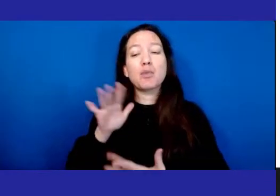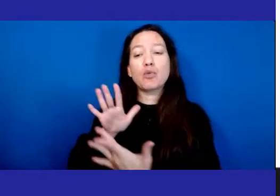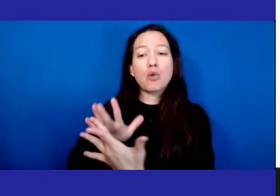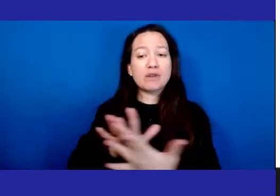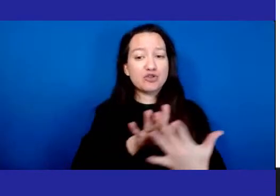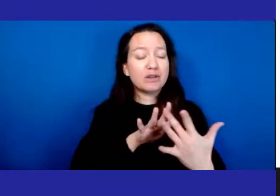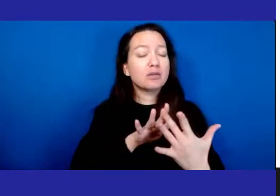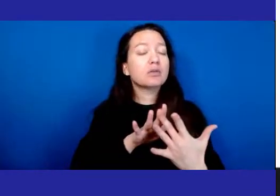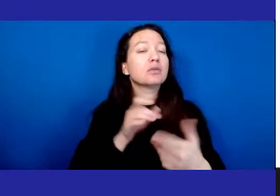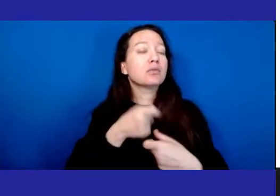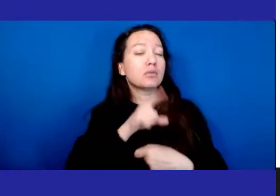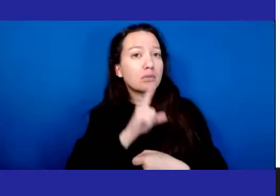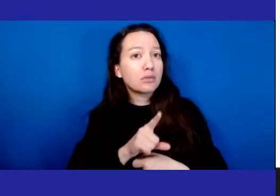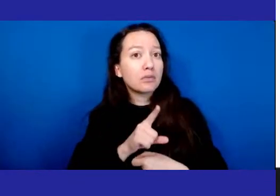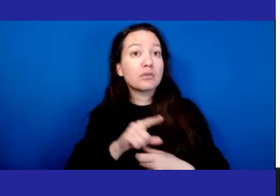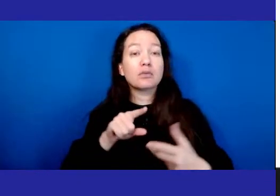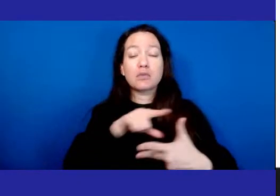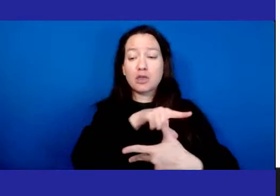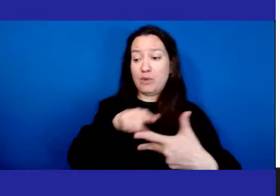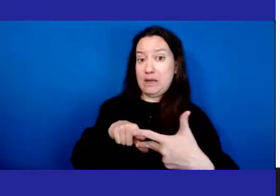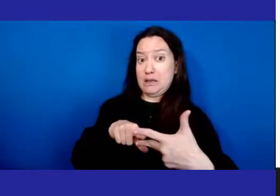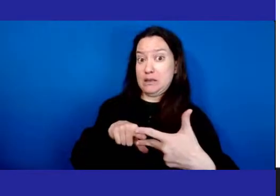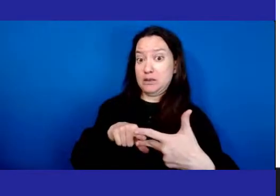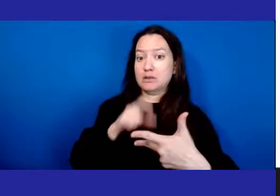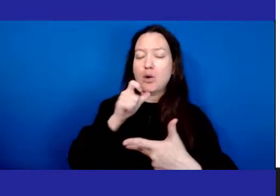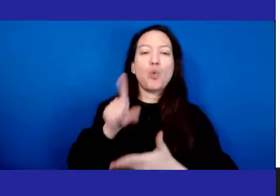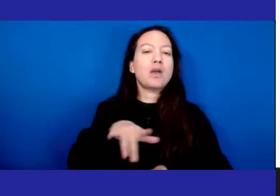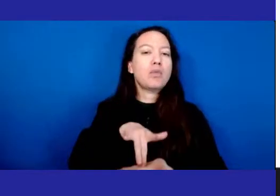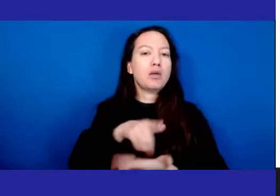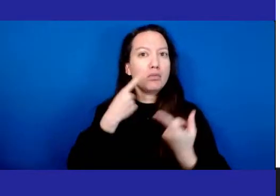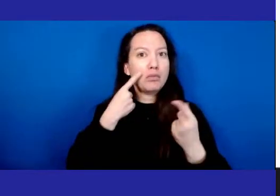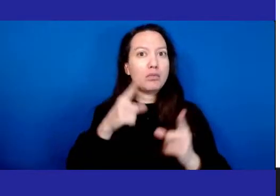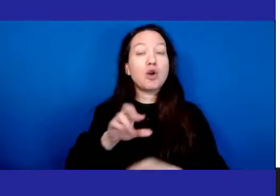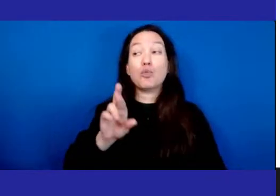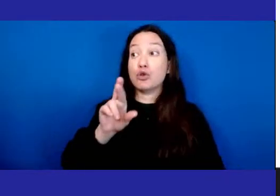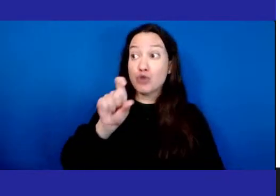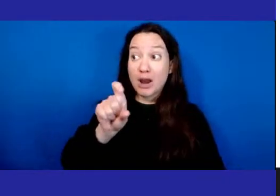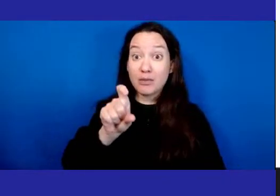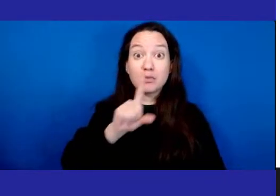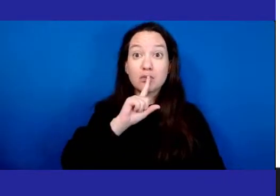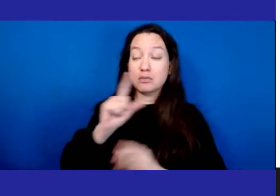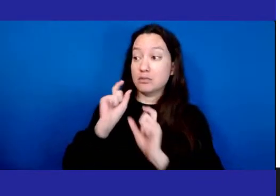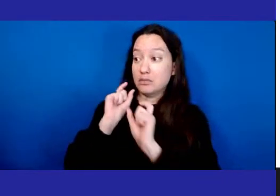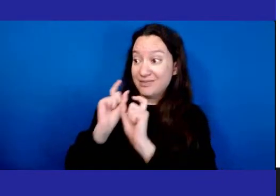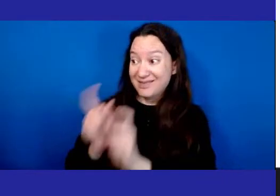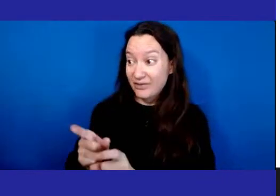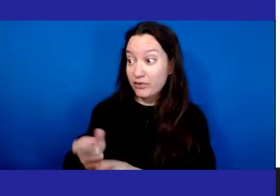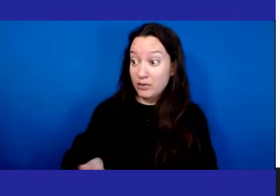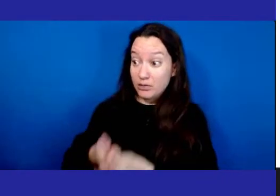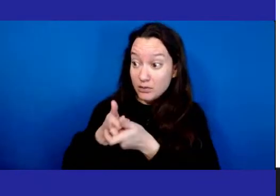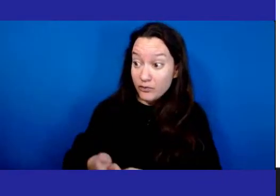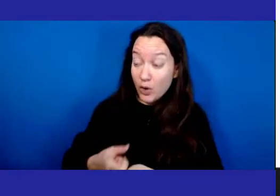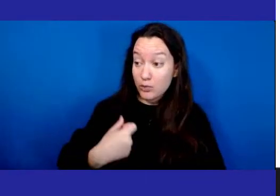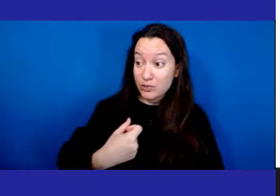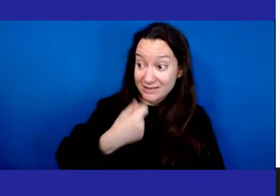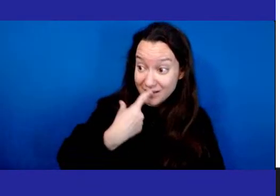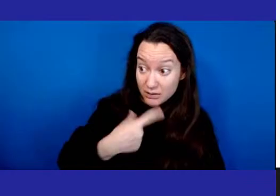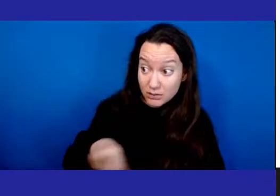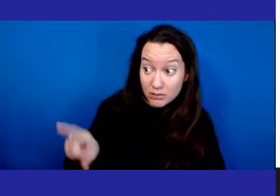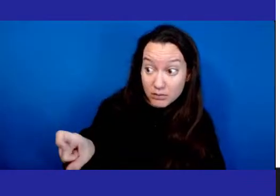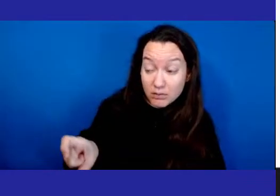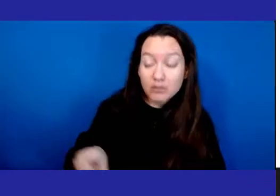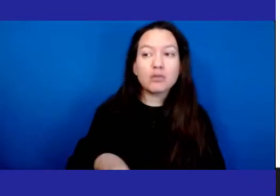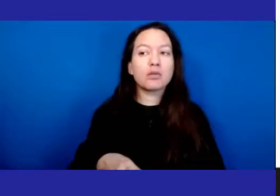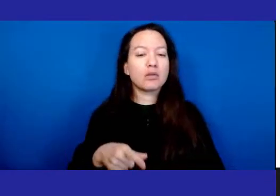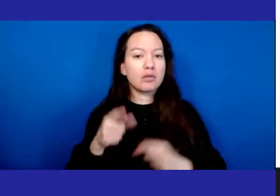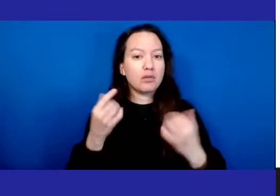to ensure in these measures, not just the medications are prescribed, but actually dispensed and adhered to. So what you do here